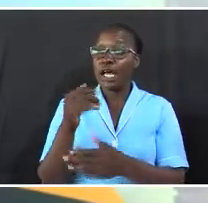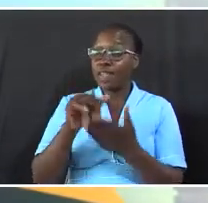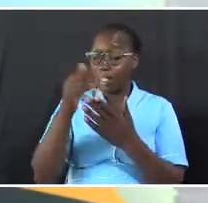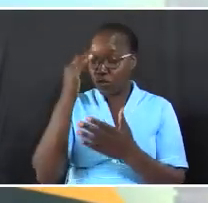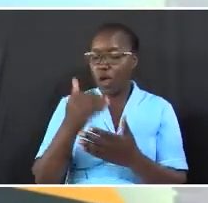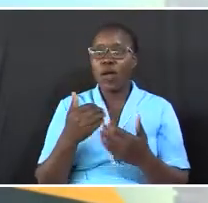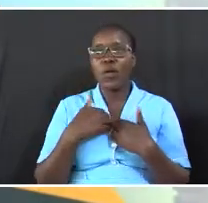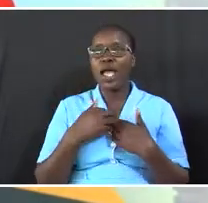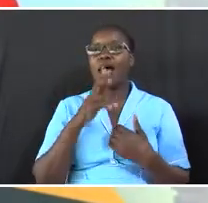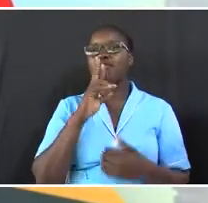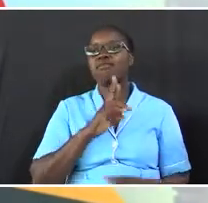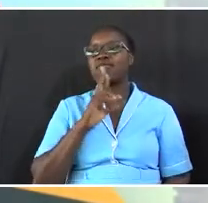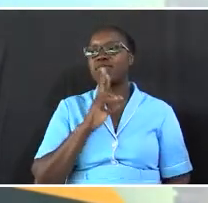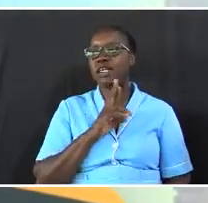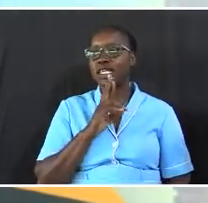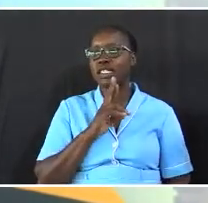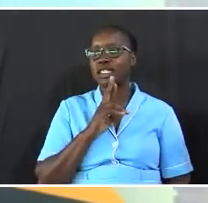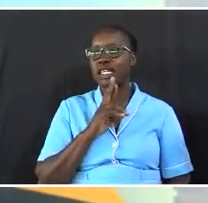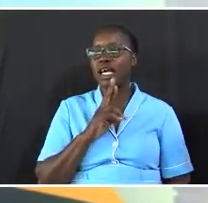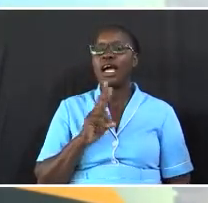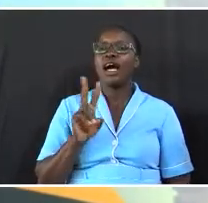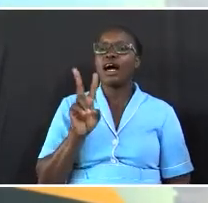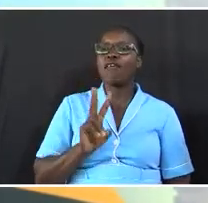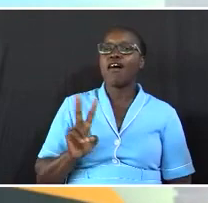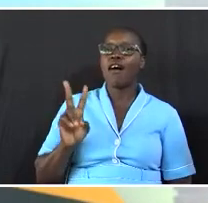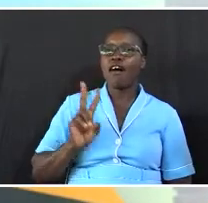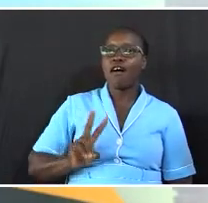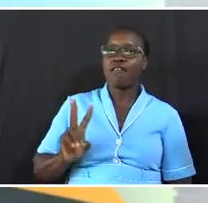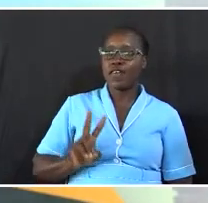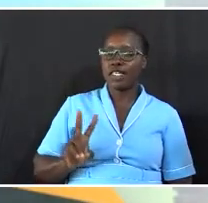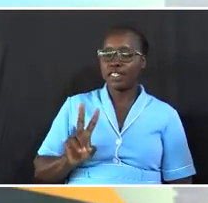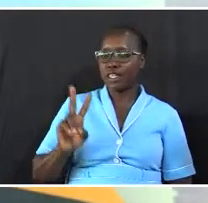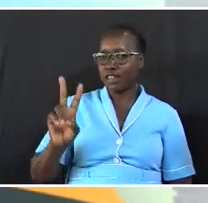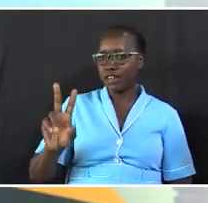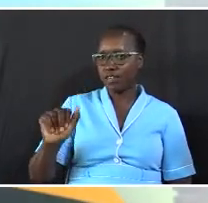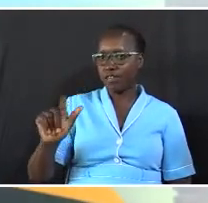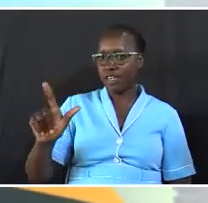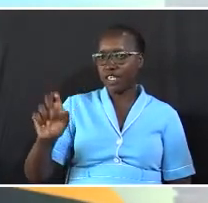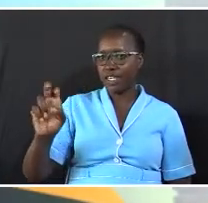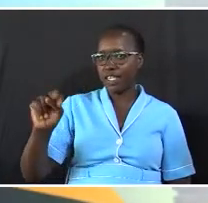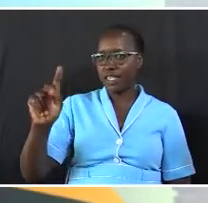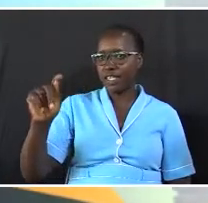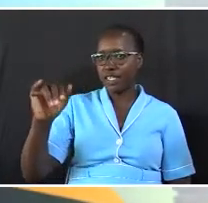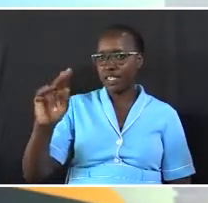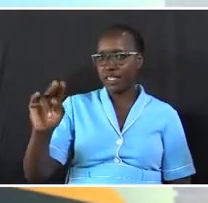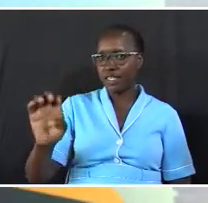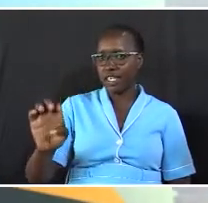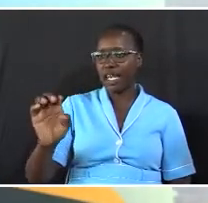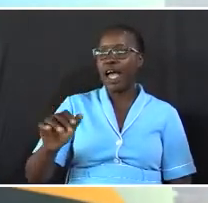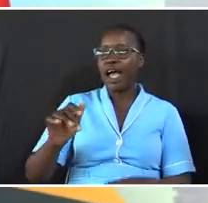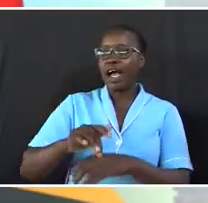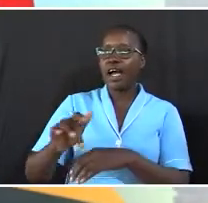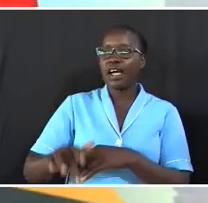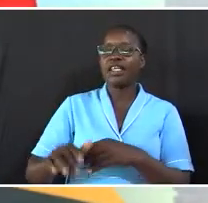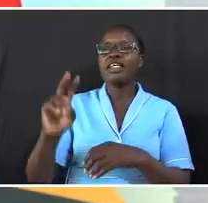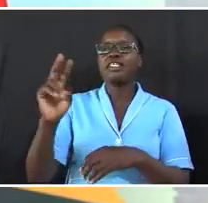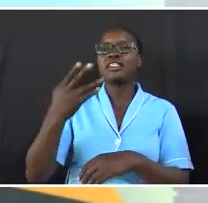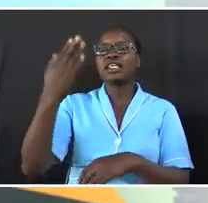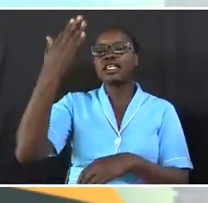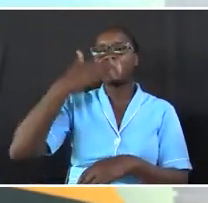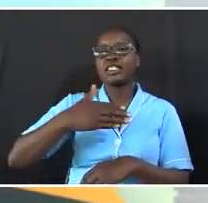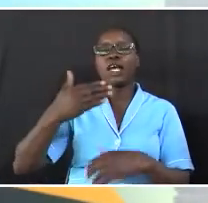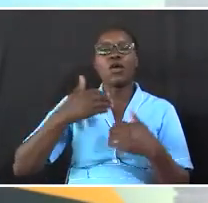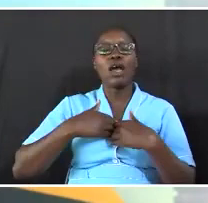wearing red. Our Valentine has come early. And on the second day, we had